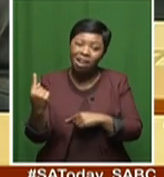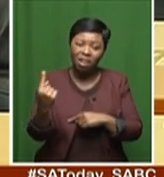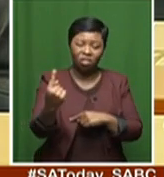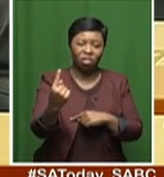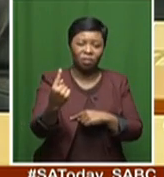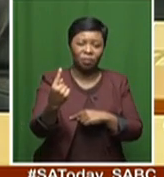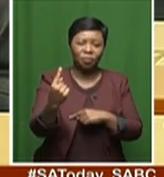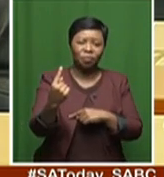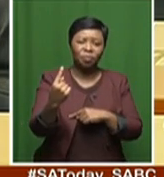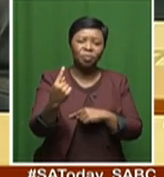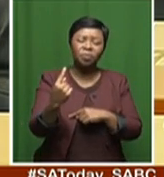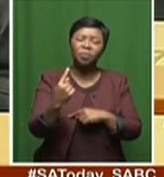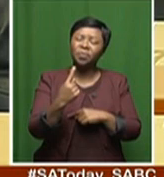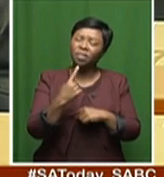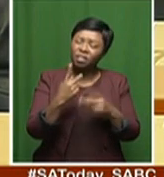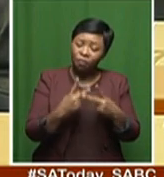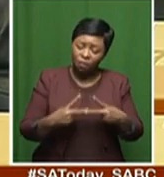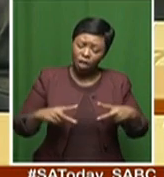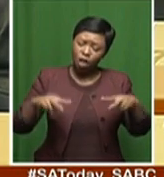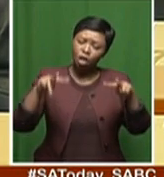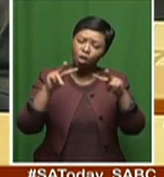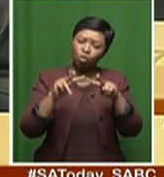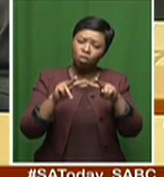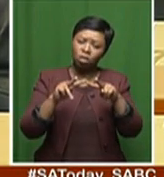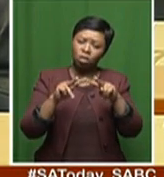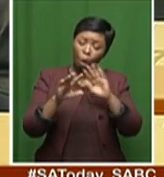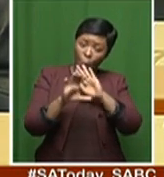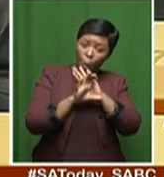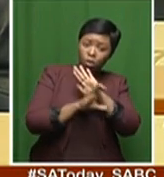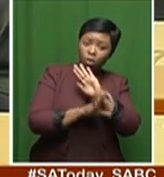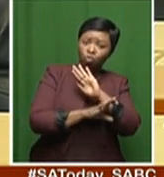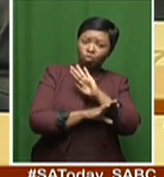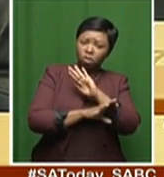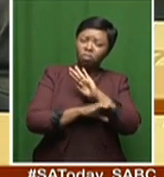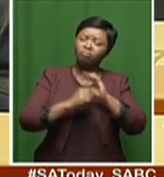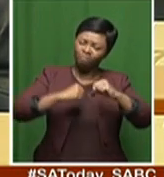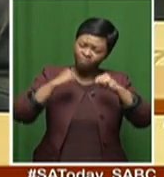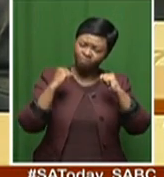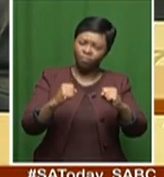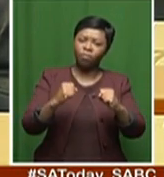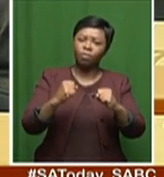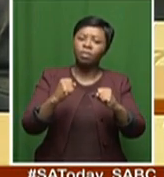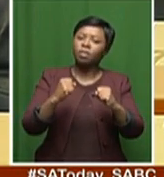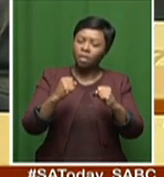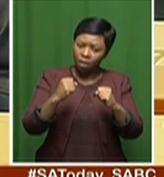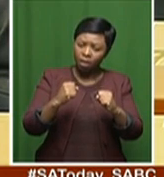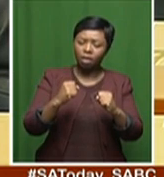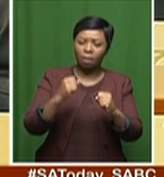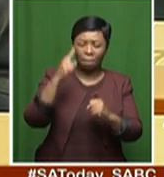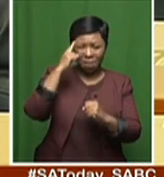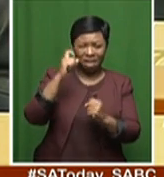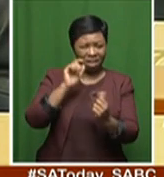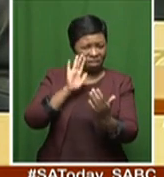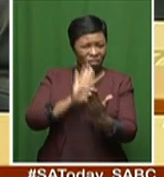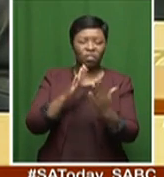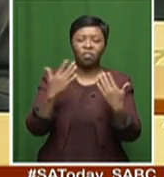the values of our Constitution and our democracy. Now, the existence of this commission